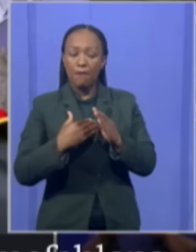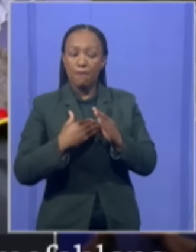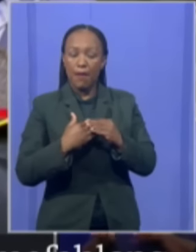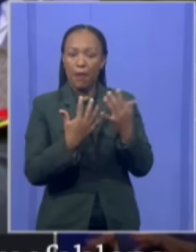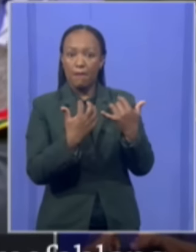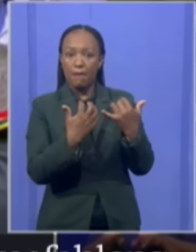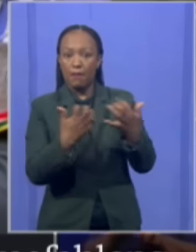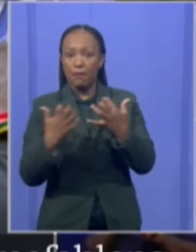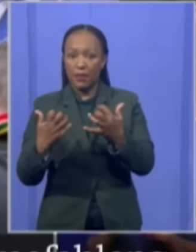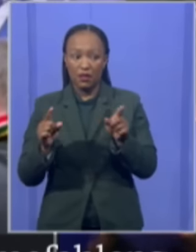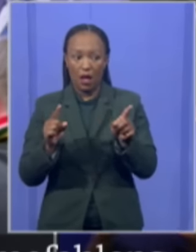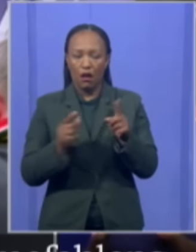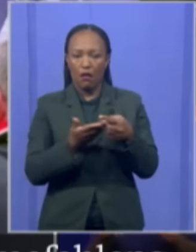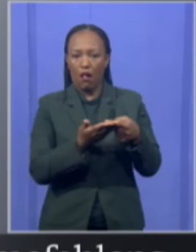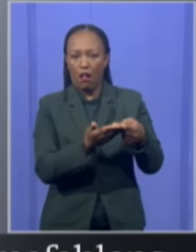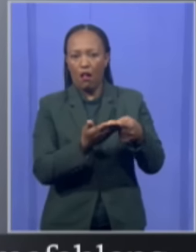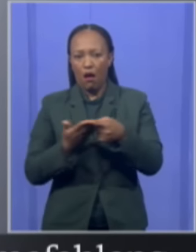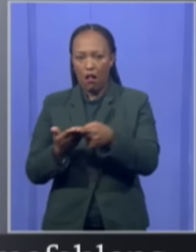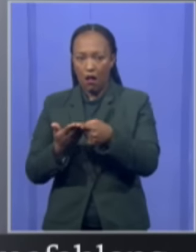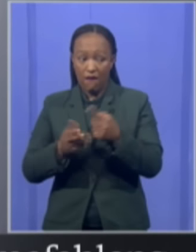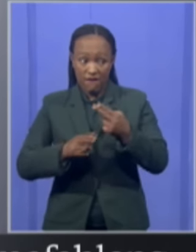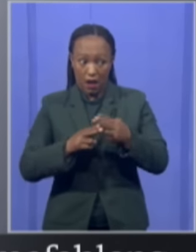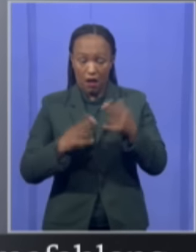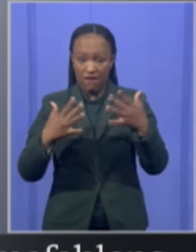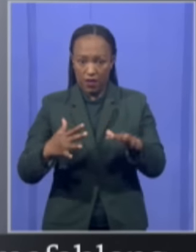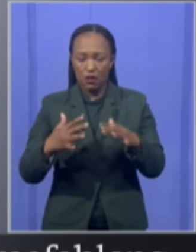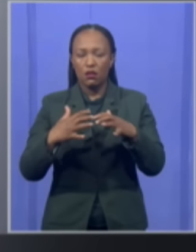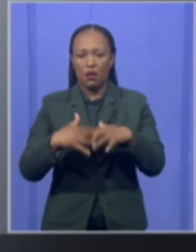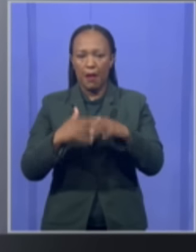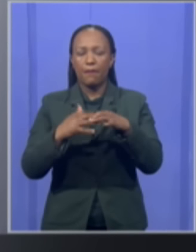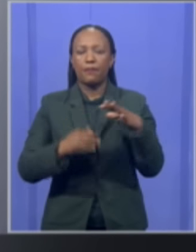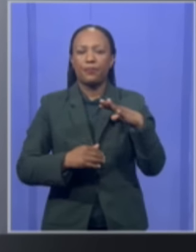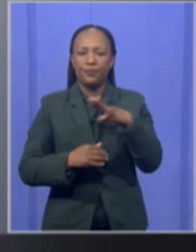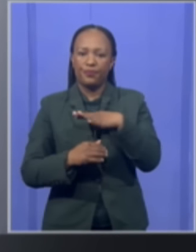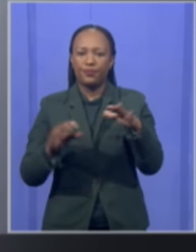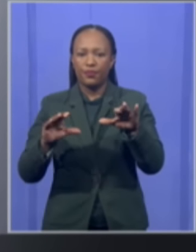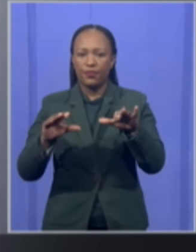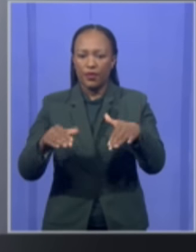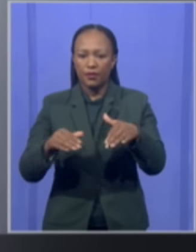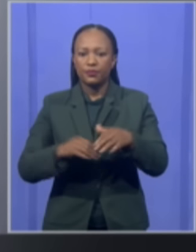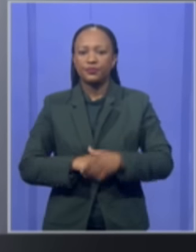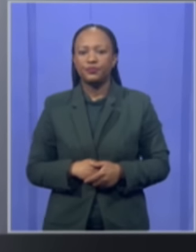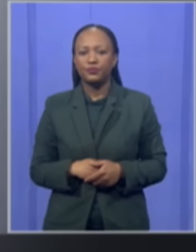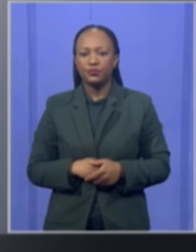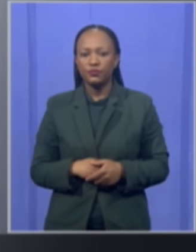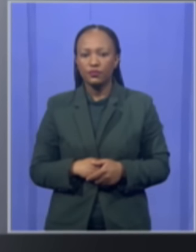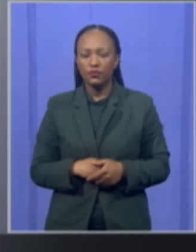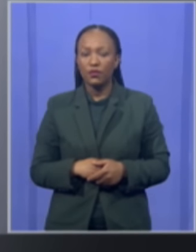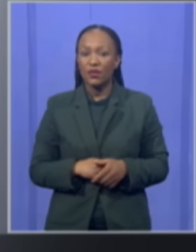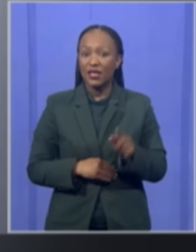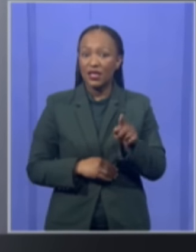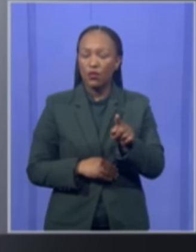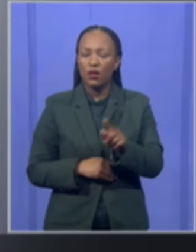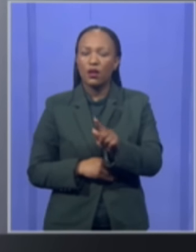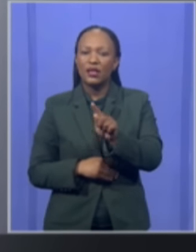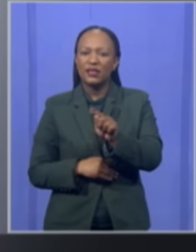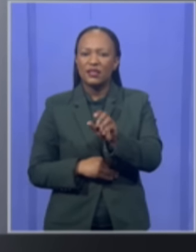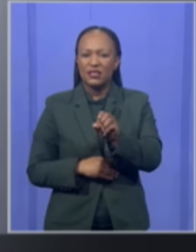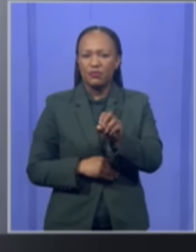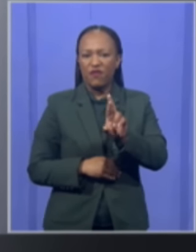ga dingangišano. The ad hoc committee itself will determine its exact terms of reference. As I said